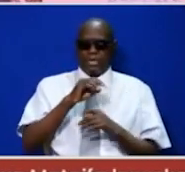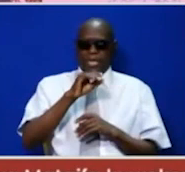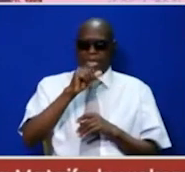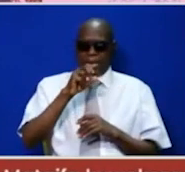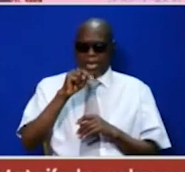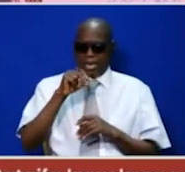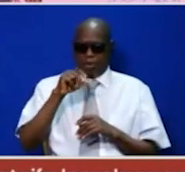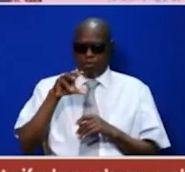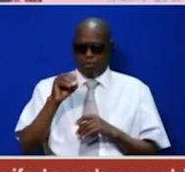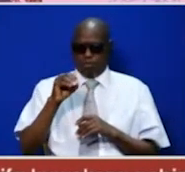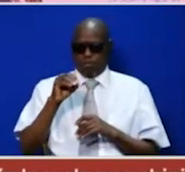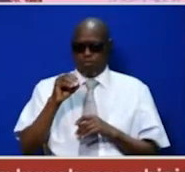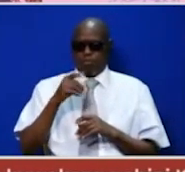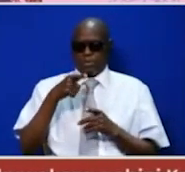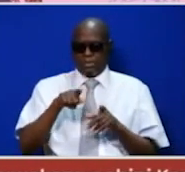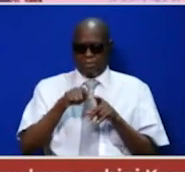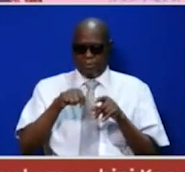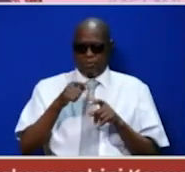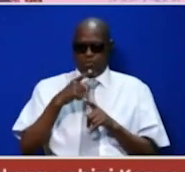that the president